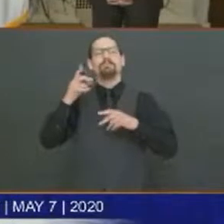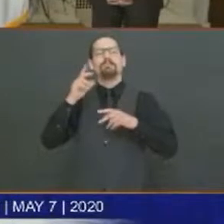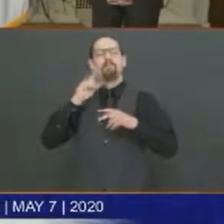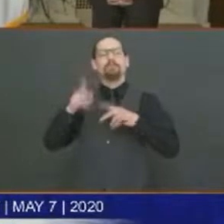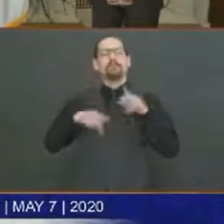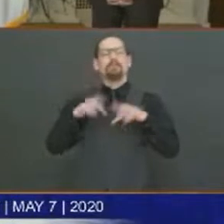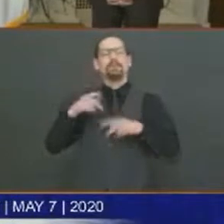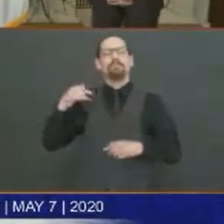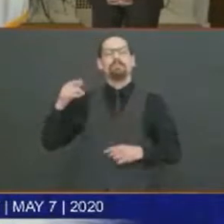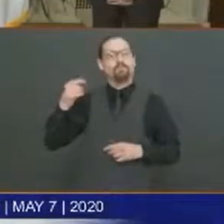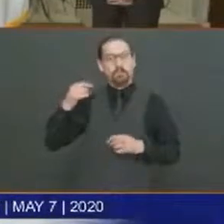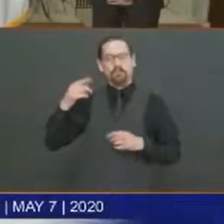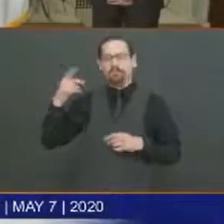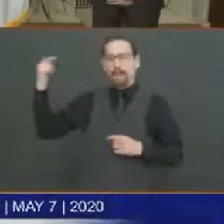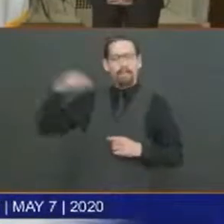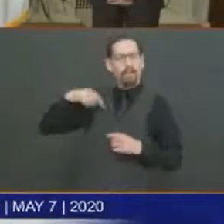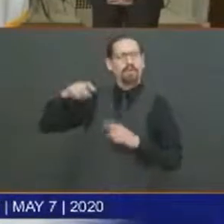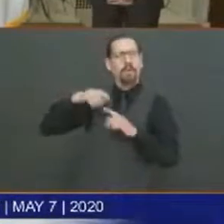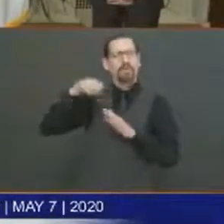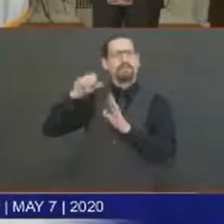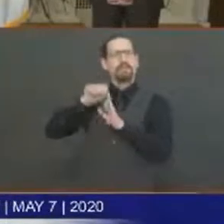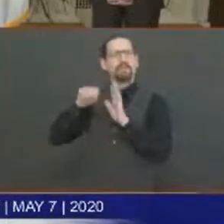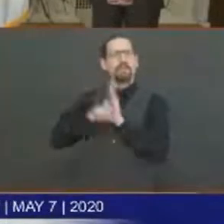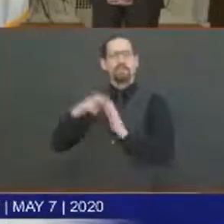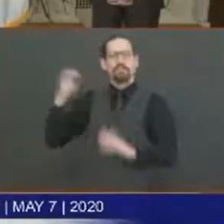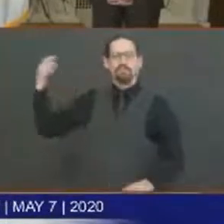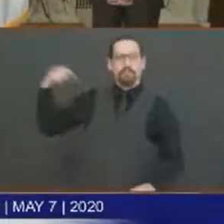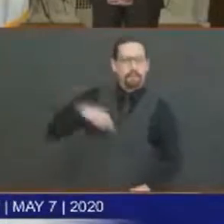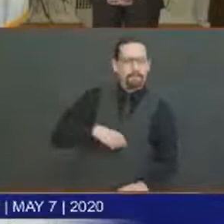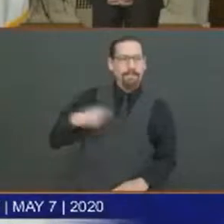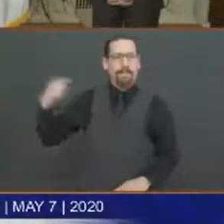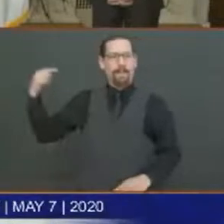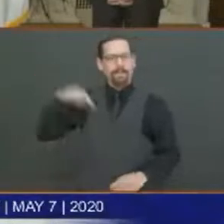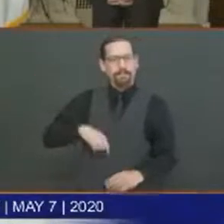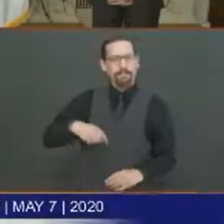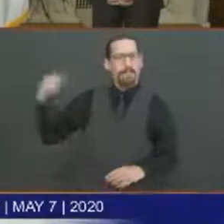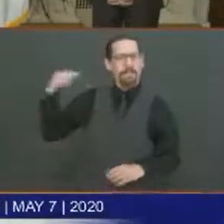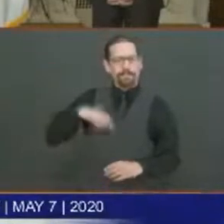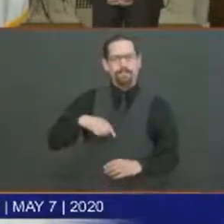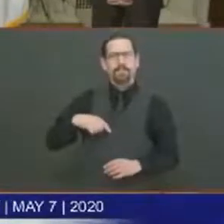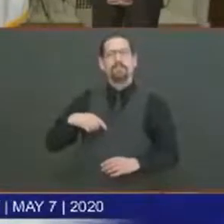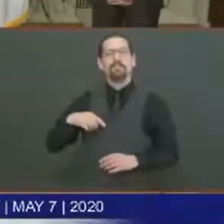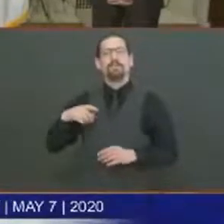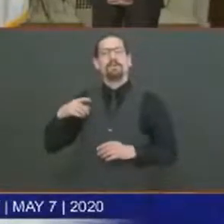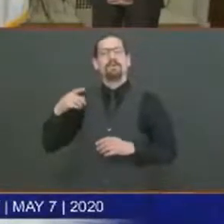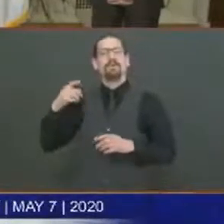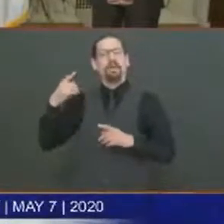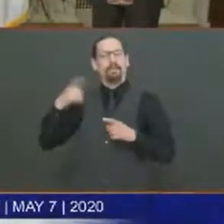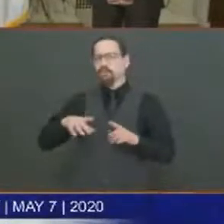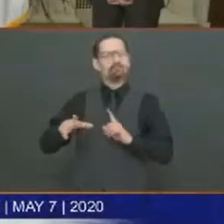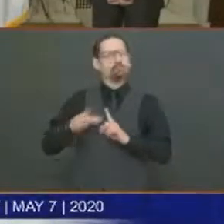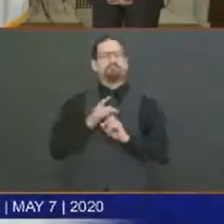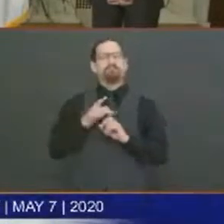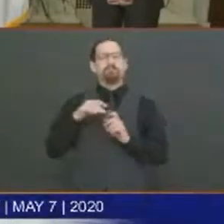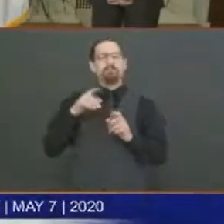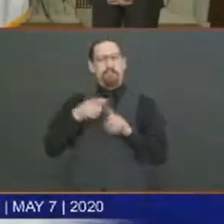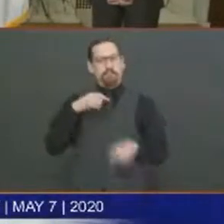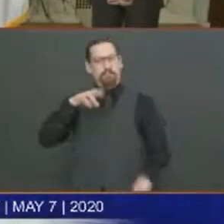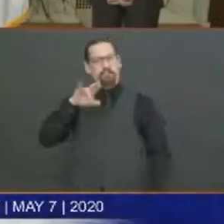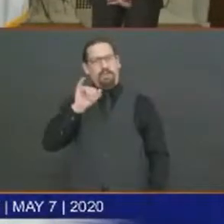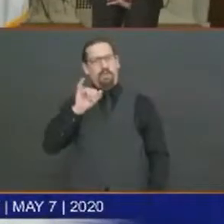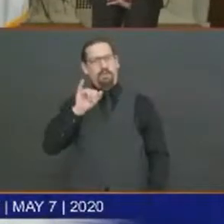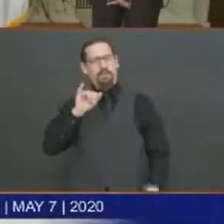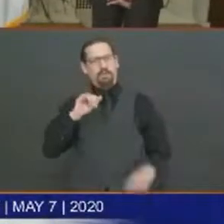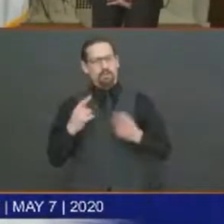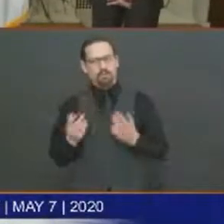quarantine have tested positive for COVID-19? That's a great question. It's similar to the one that was asked yesterday about how